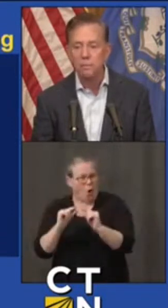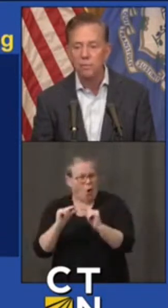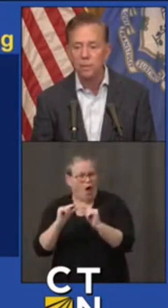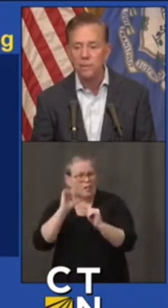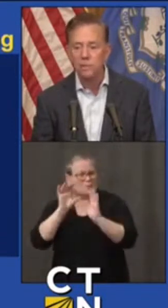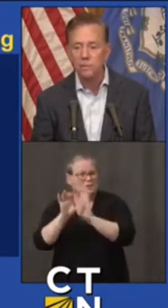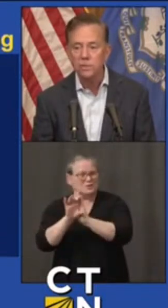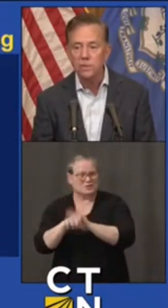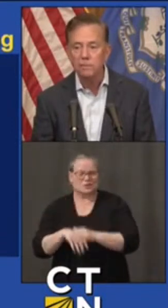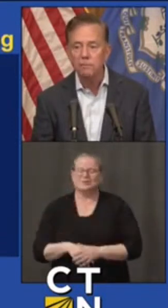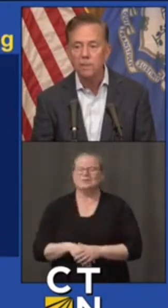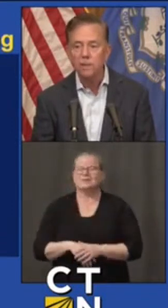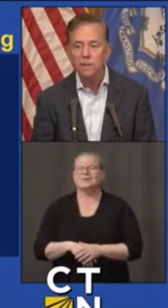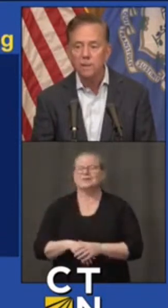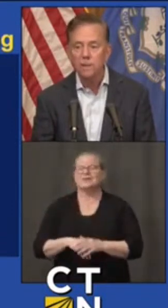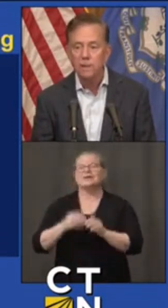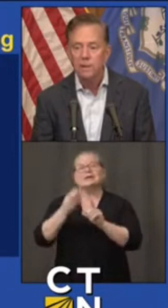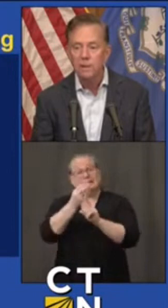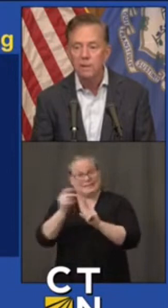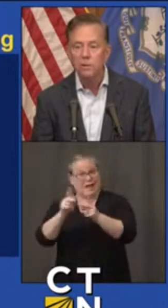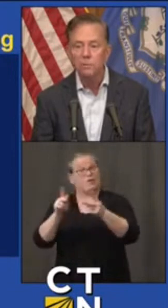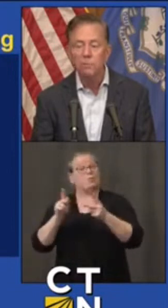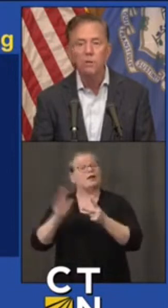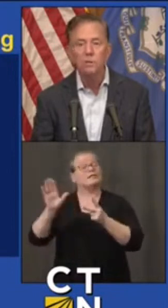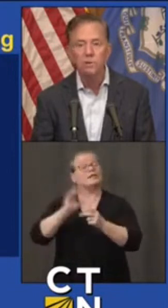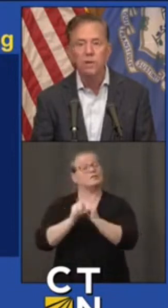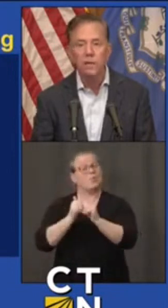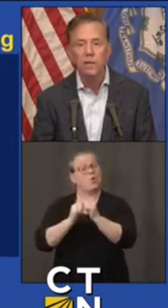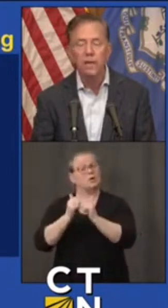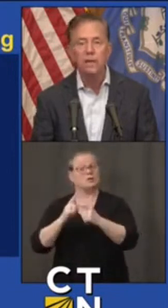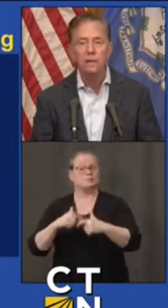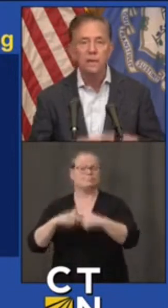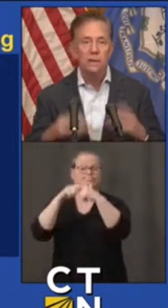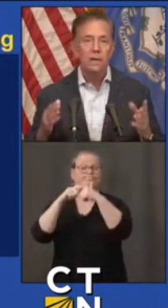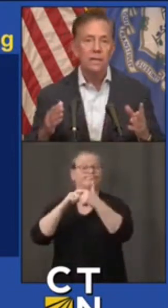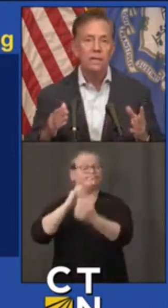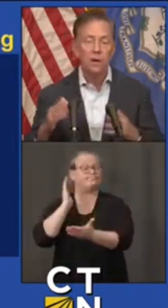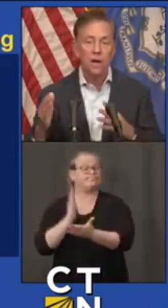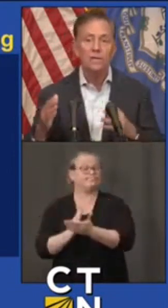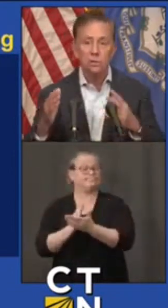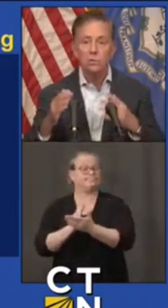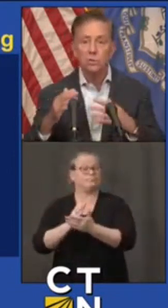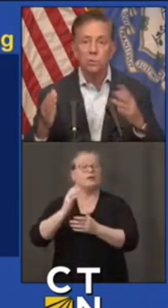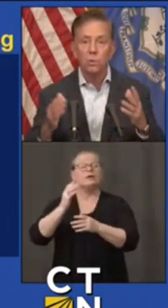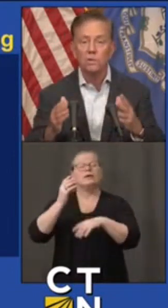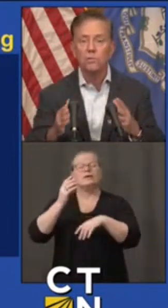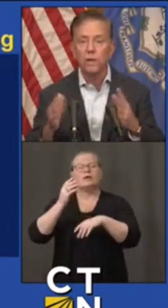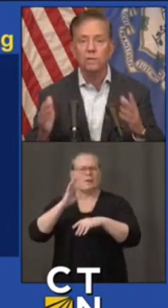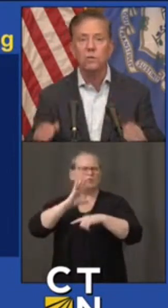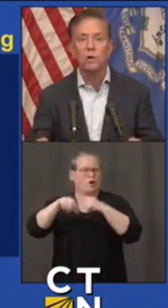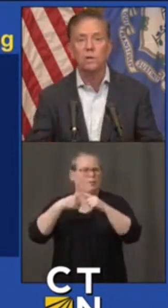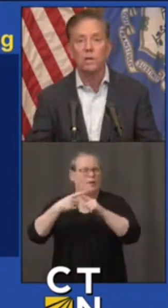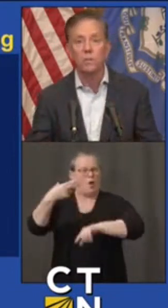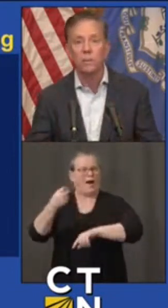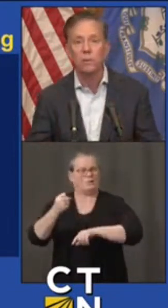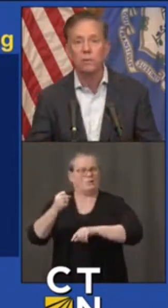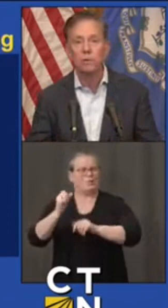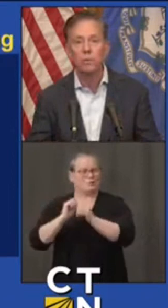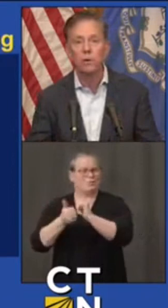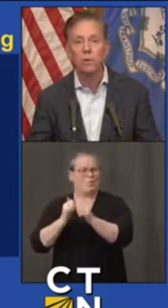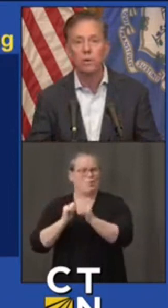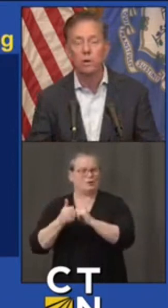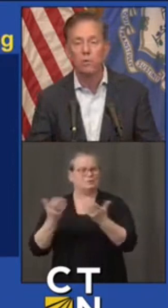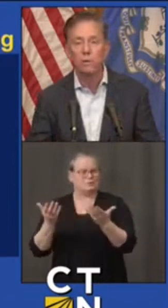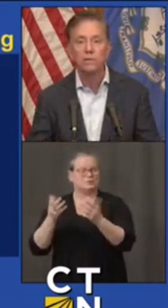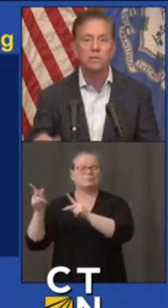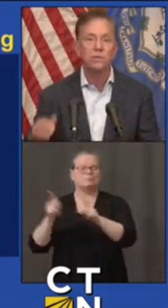number of places, including parts of Italy again. These are high school sports. We can talk a little bit about what's going